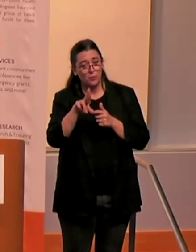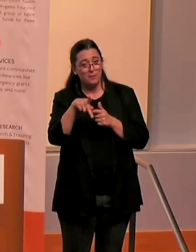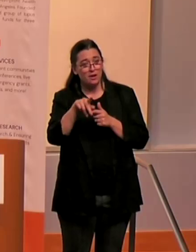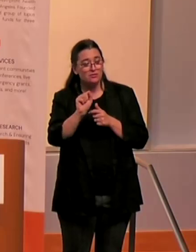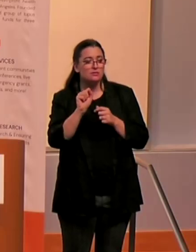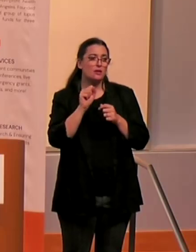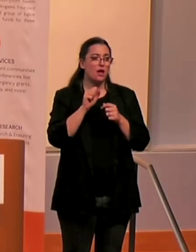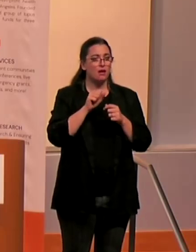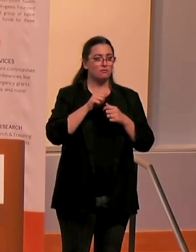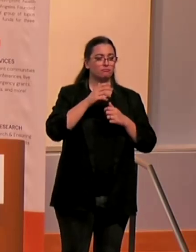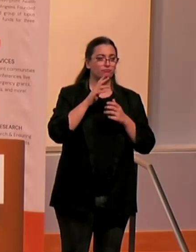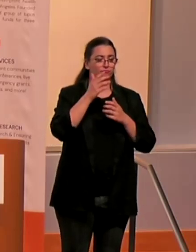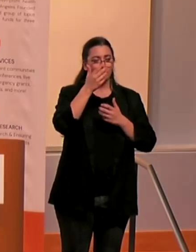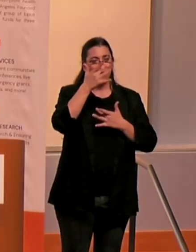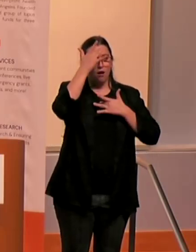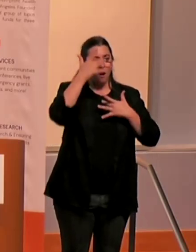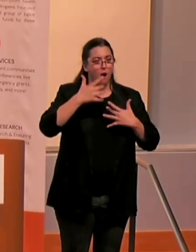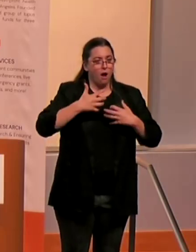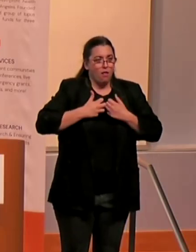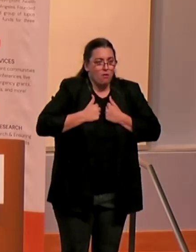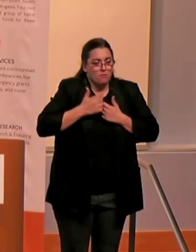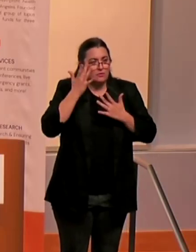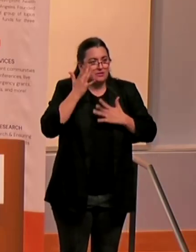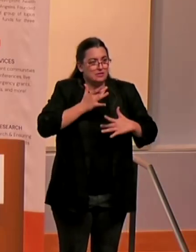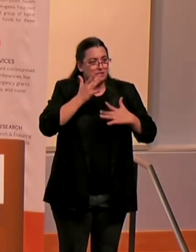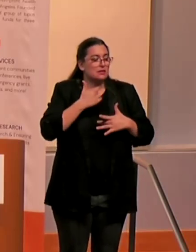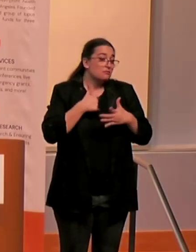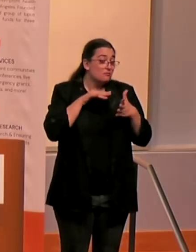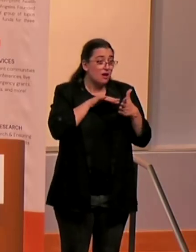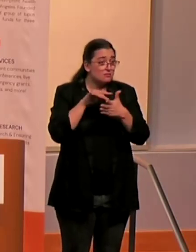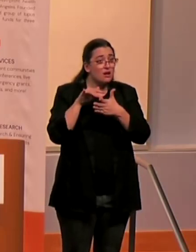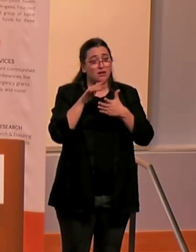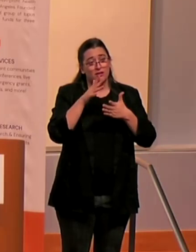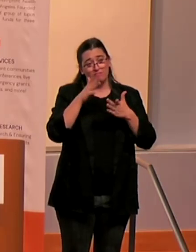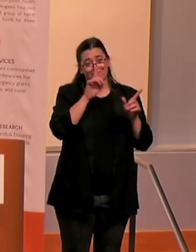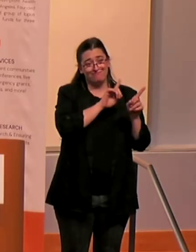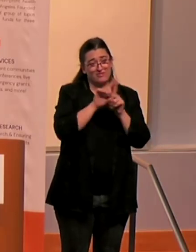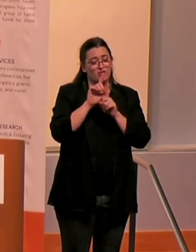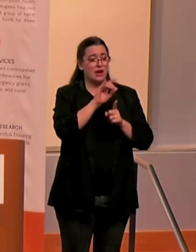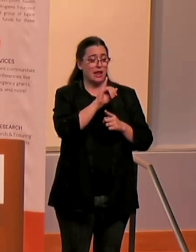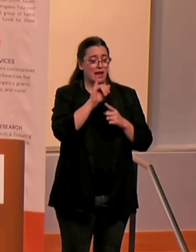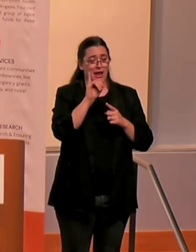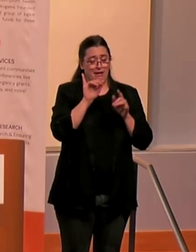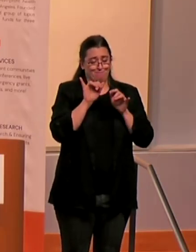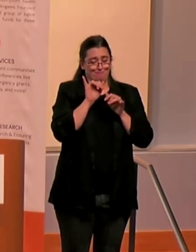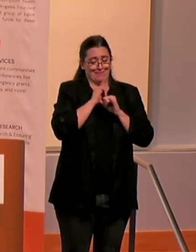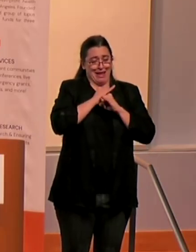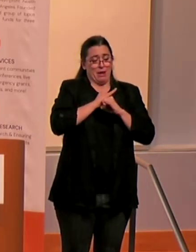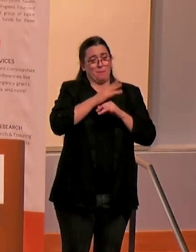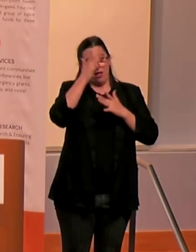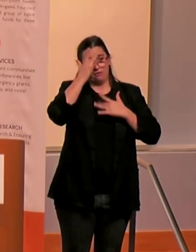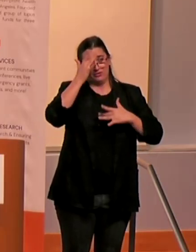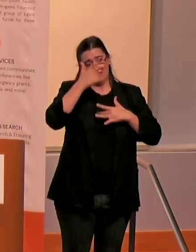in general. Like my research thesis for my fellowship was about immunologic disease. And so I have gravitated towards that